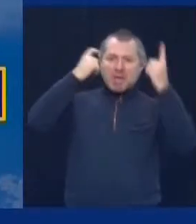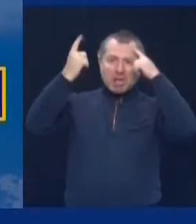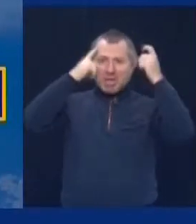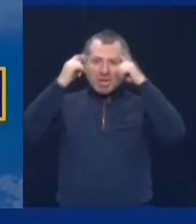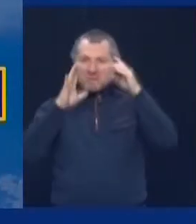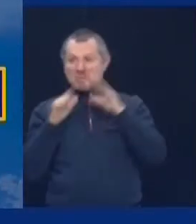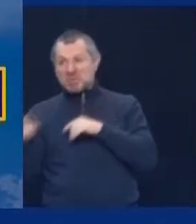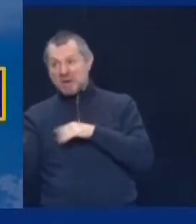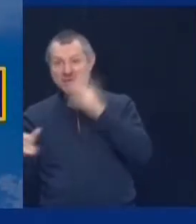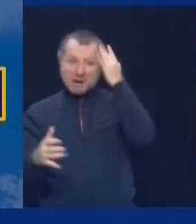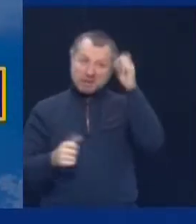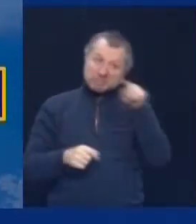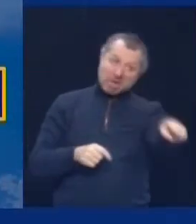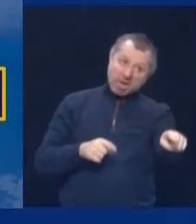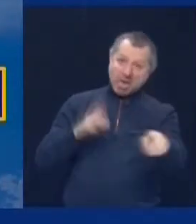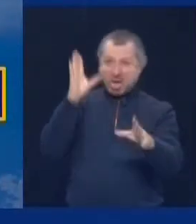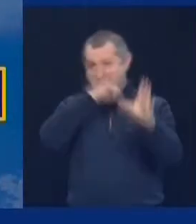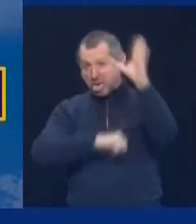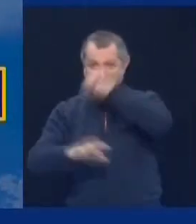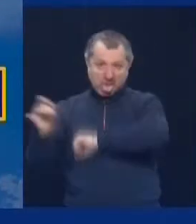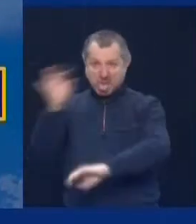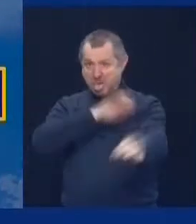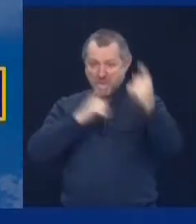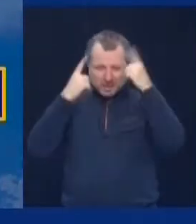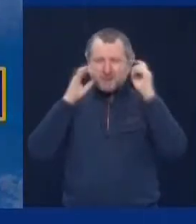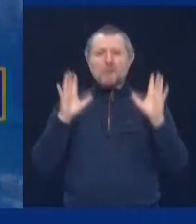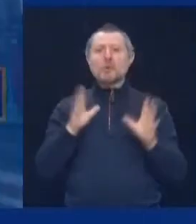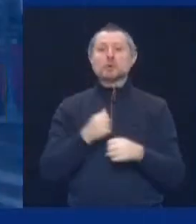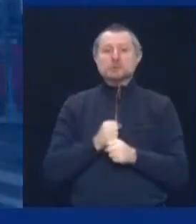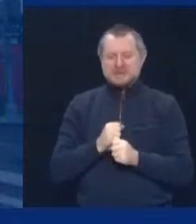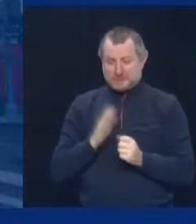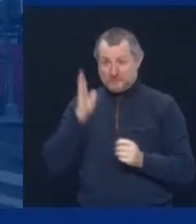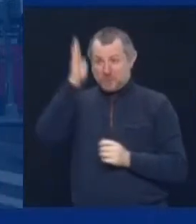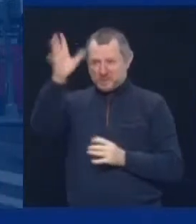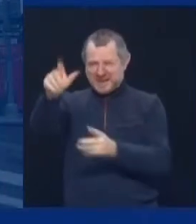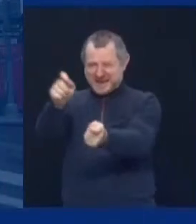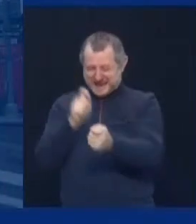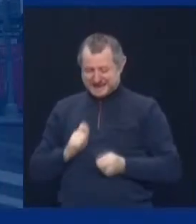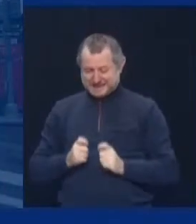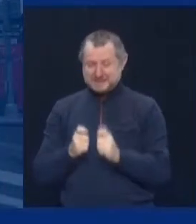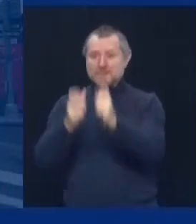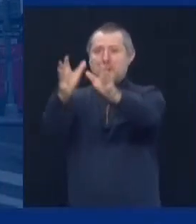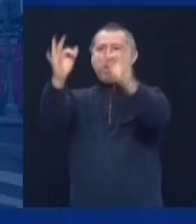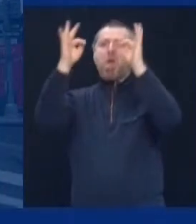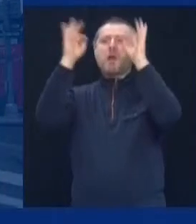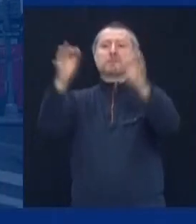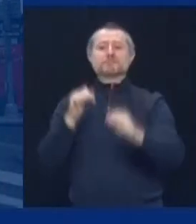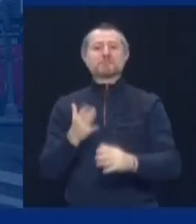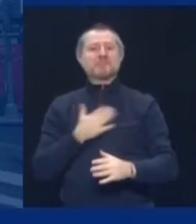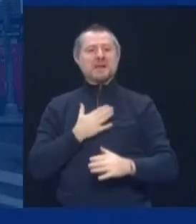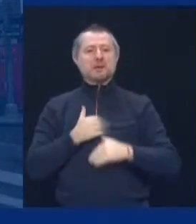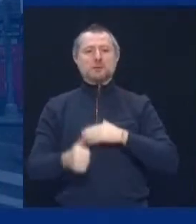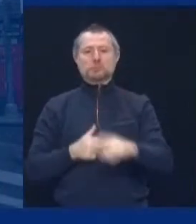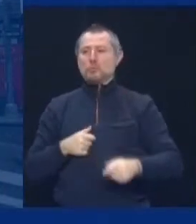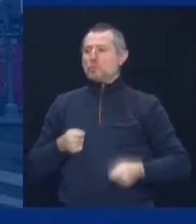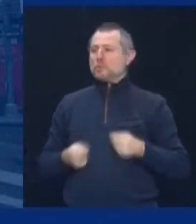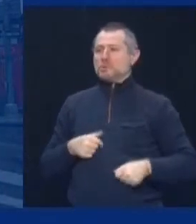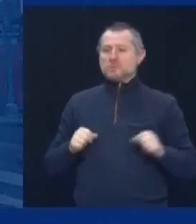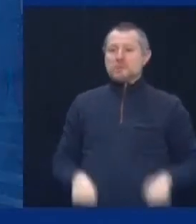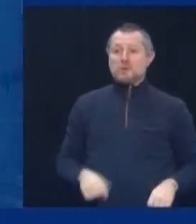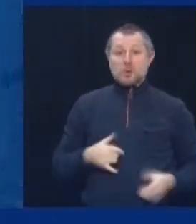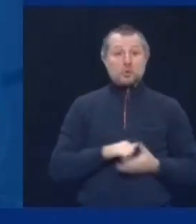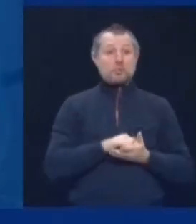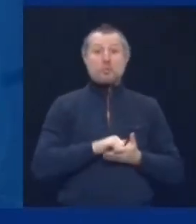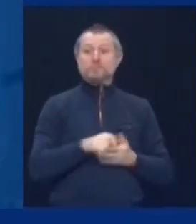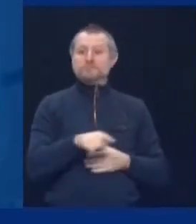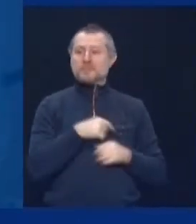maybe that. Create the future. It is all in our control. New Yorkers can stop a shutdown. New Yorkers